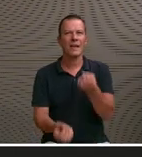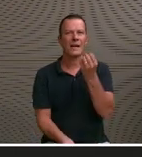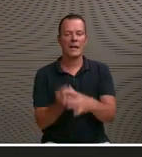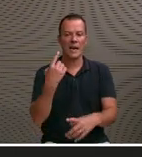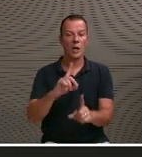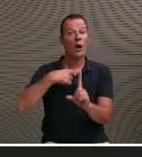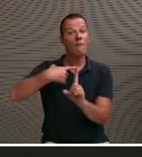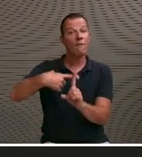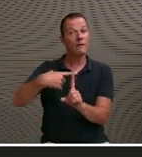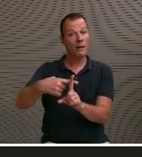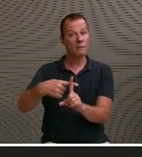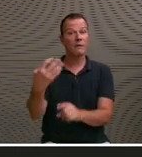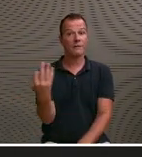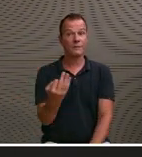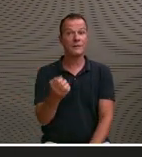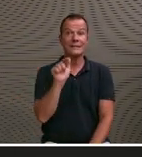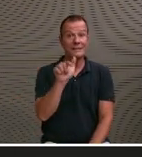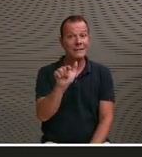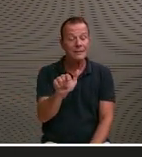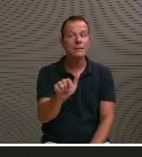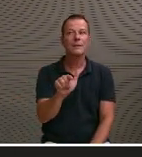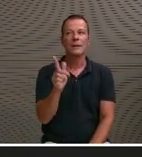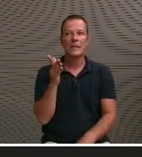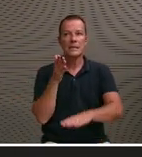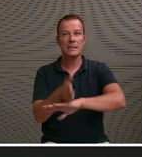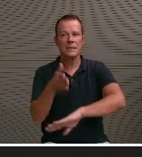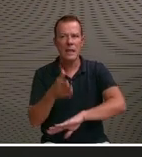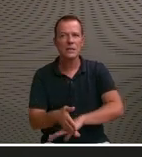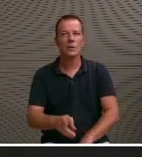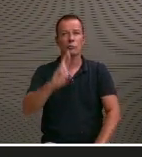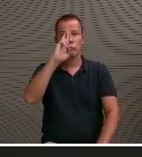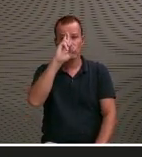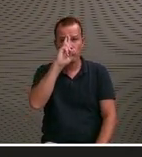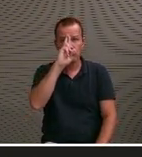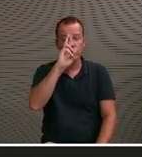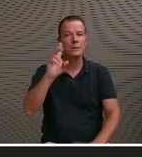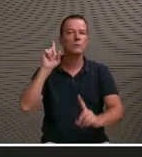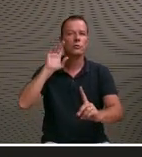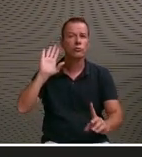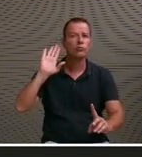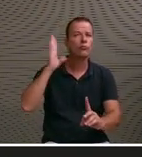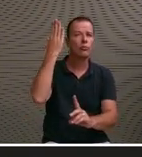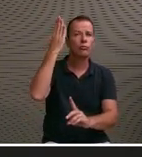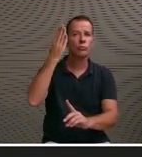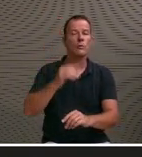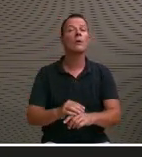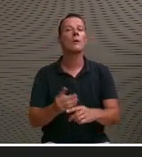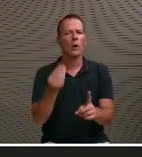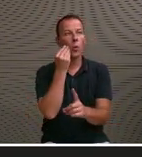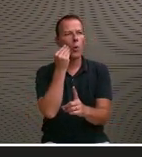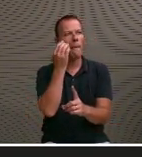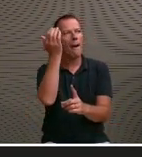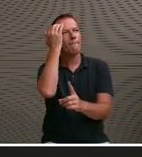world where access and resilience is as important as price, how do you change the mindset of your finance and